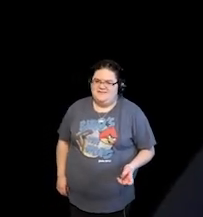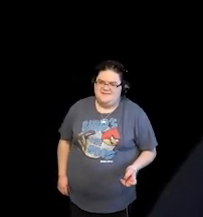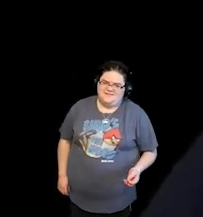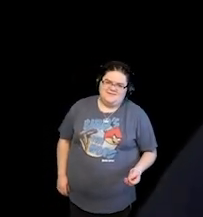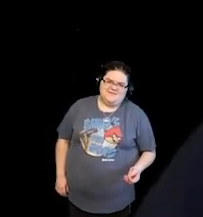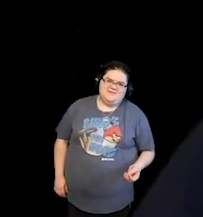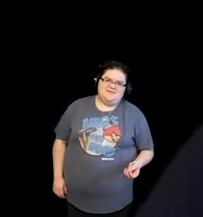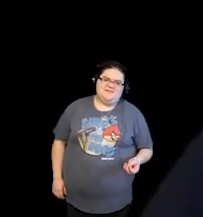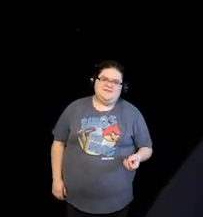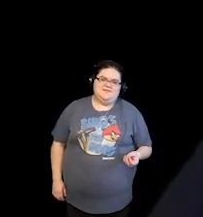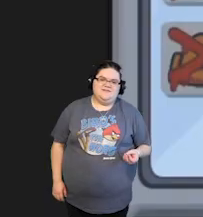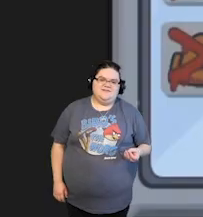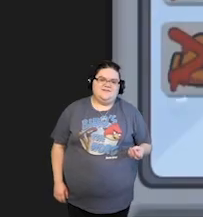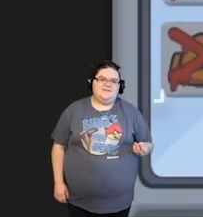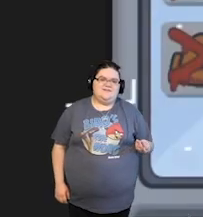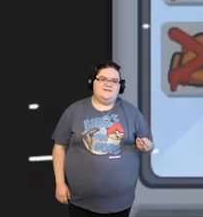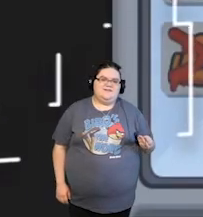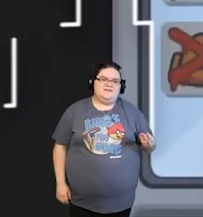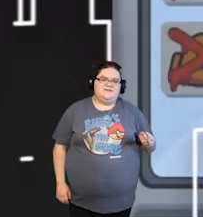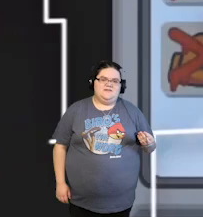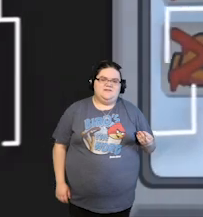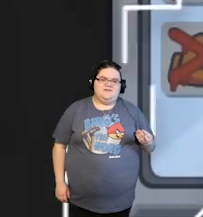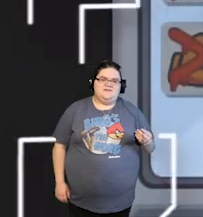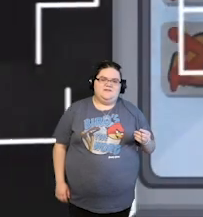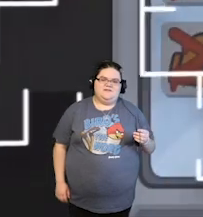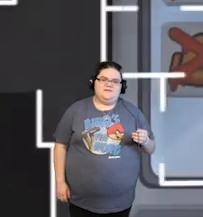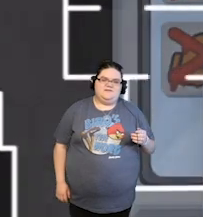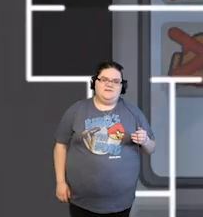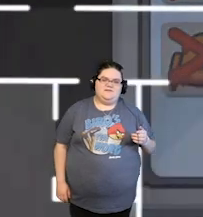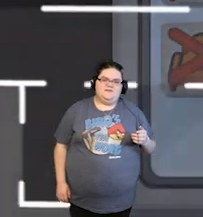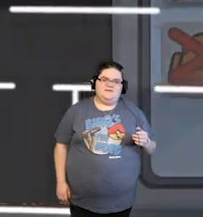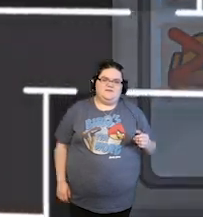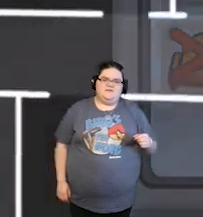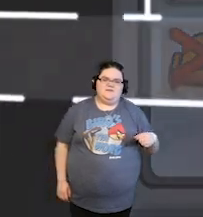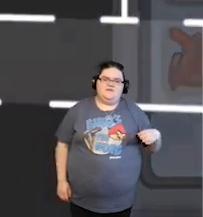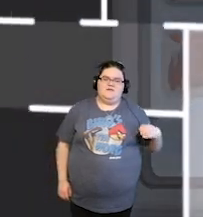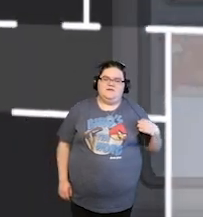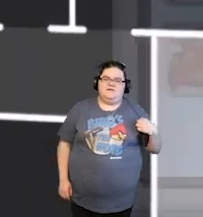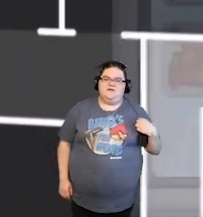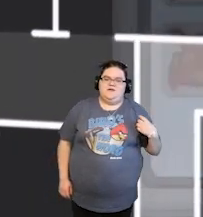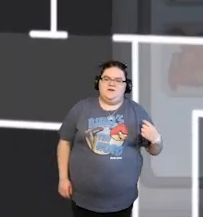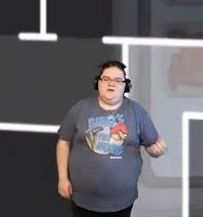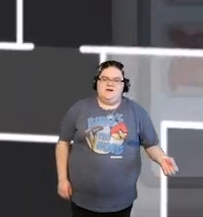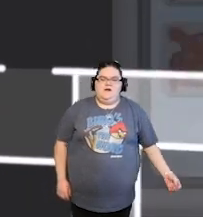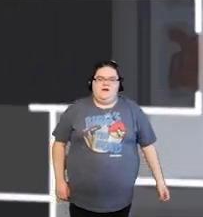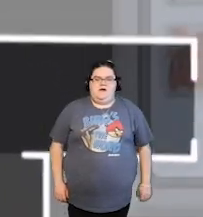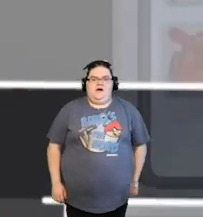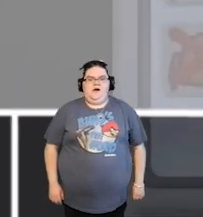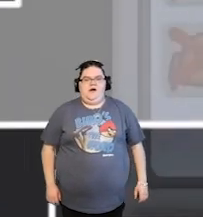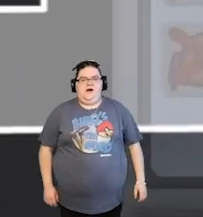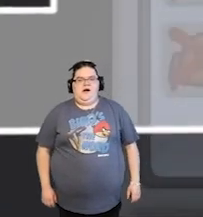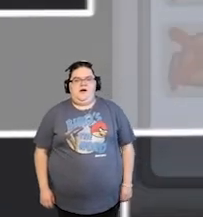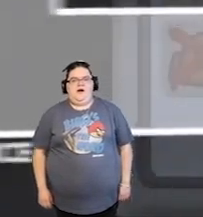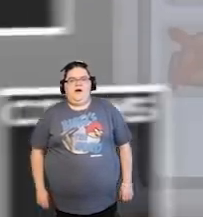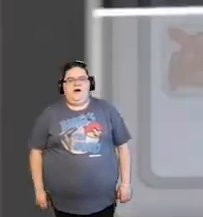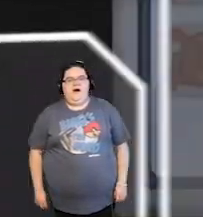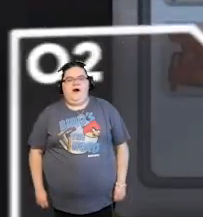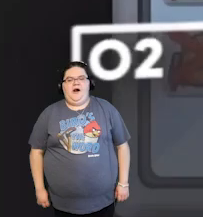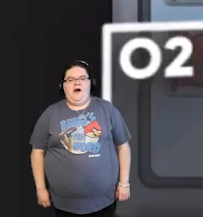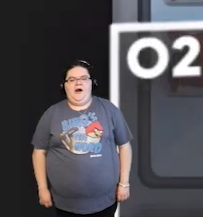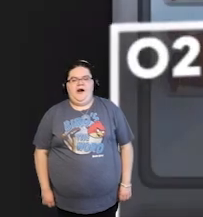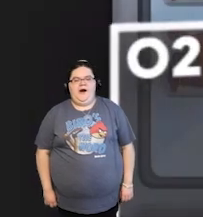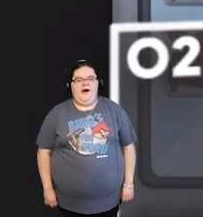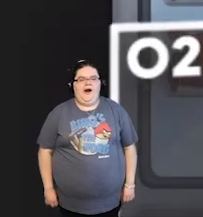All right, let me talk real quick. Okay, Fresh, I saw you down in the bottom right. Yeah, I ran past you. Yeah, after you went past, I went to check